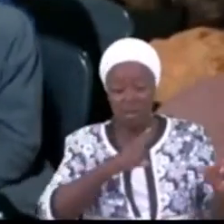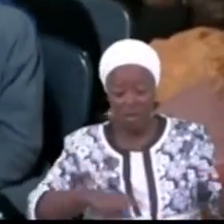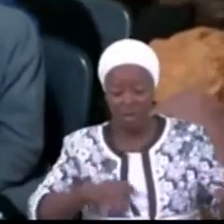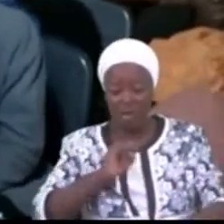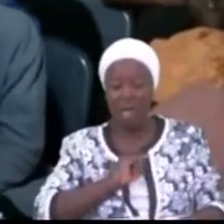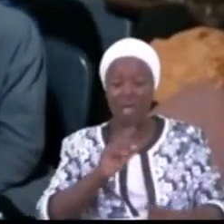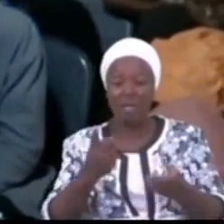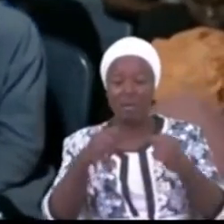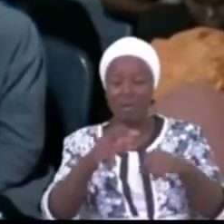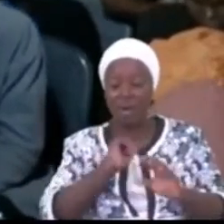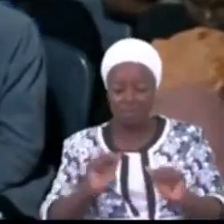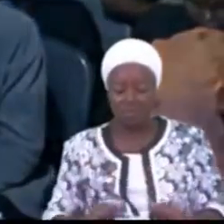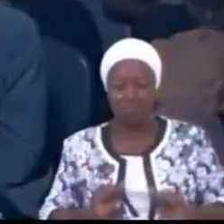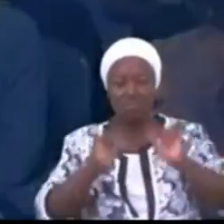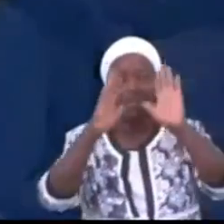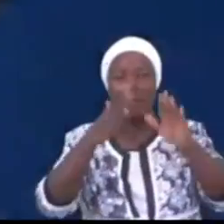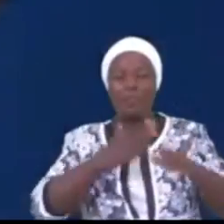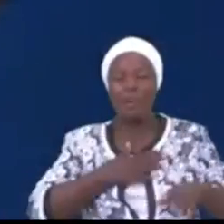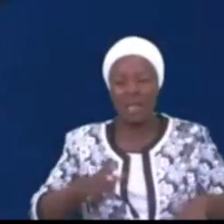life, poor life,